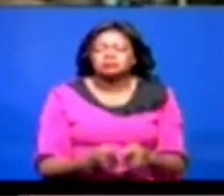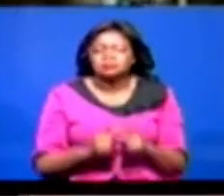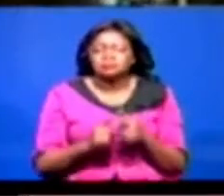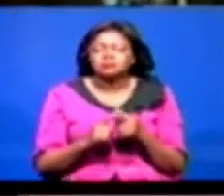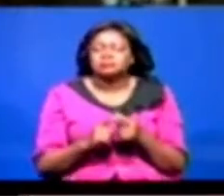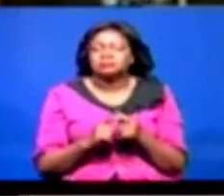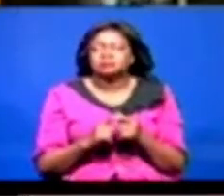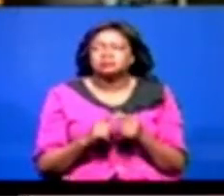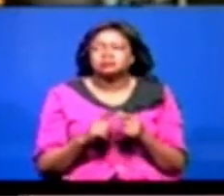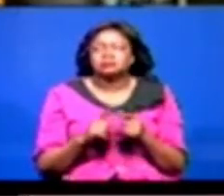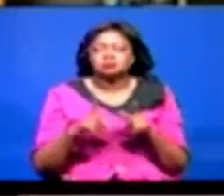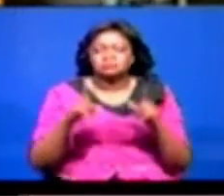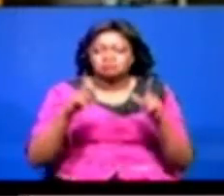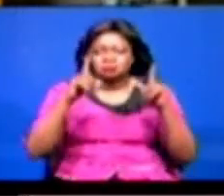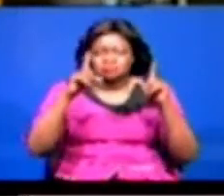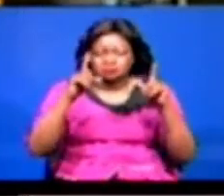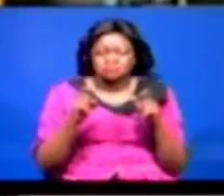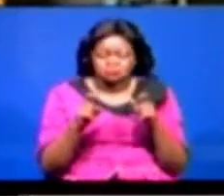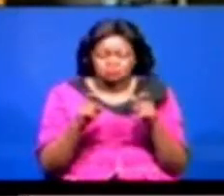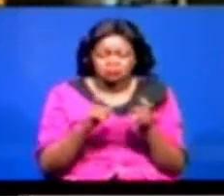with the KIMS device.